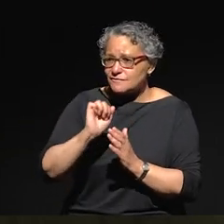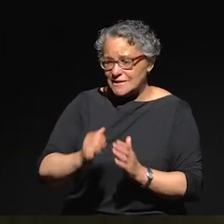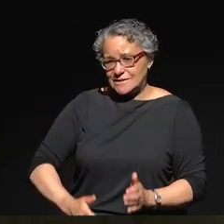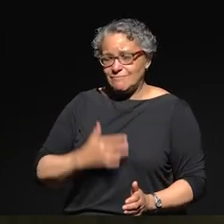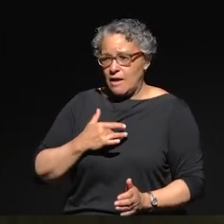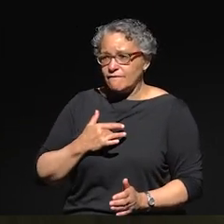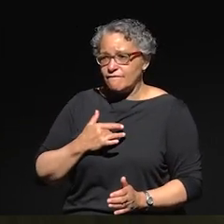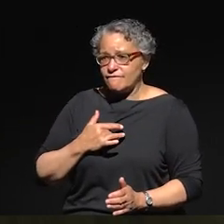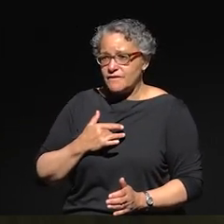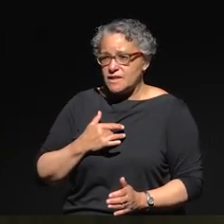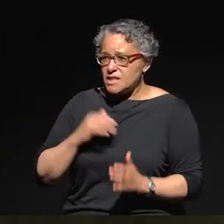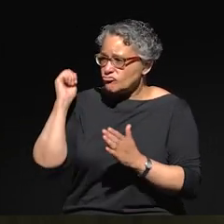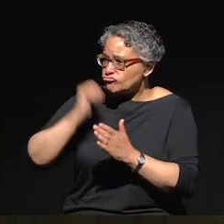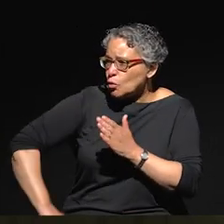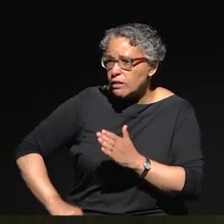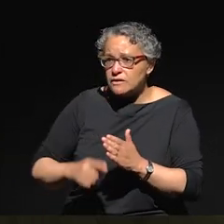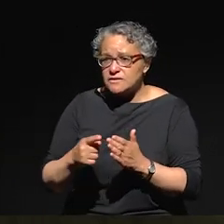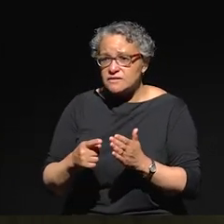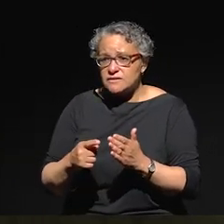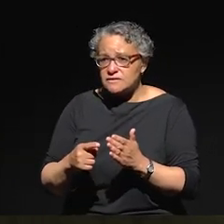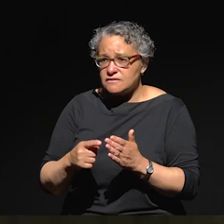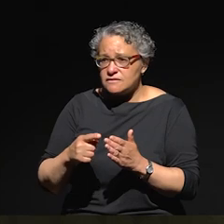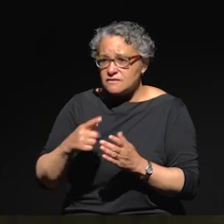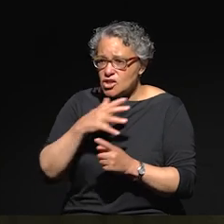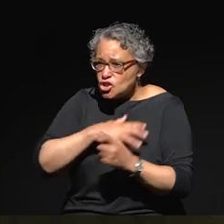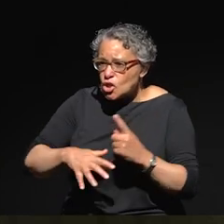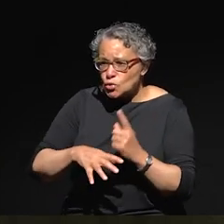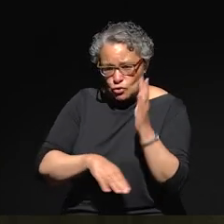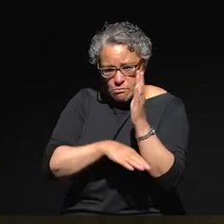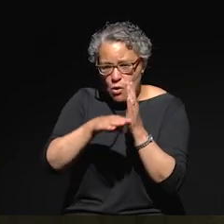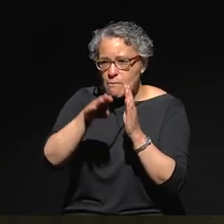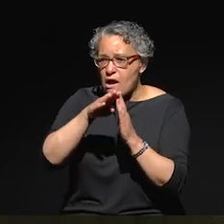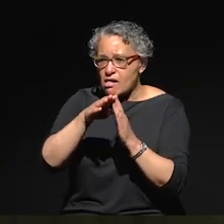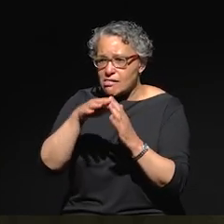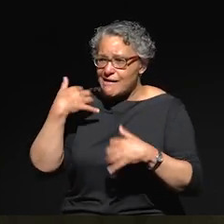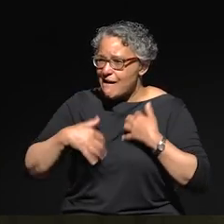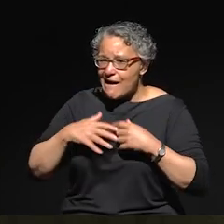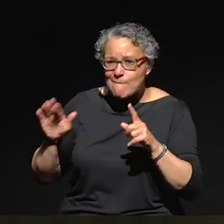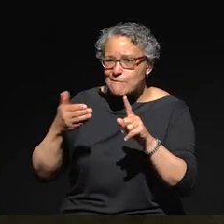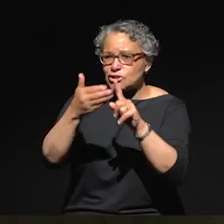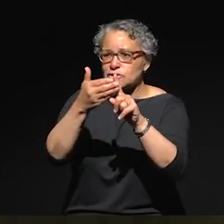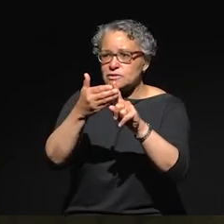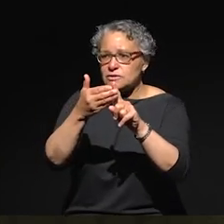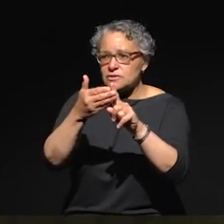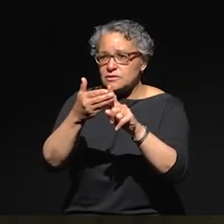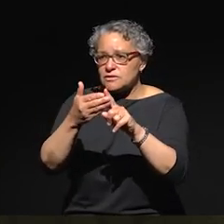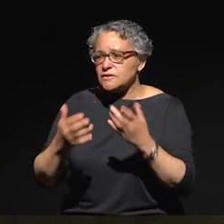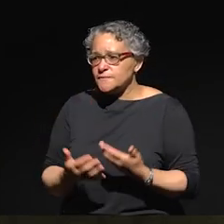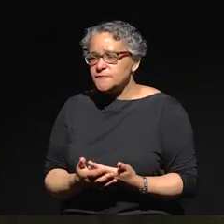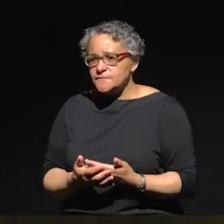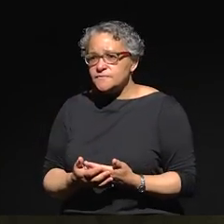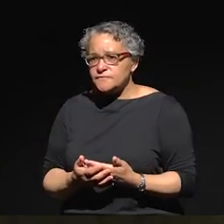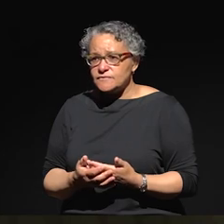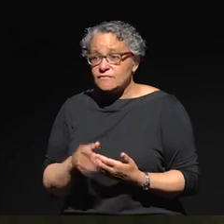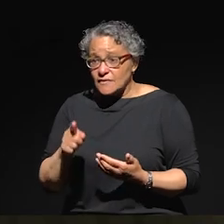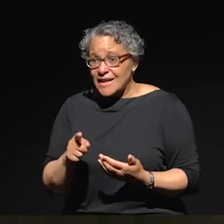is this ruthless side to him, this socially mobile, ambitious side. It's not just the gentle, wonderful person that clearly he